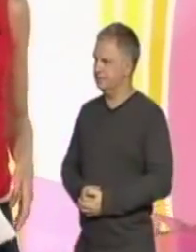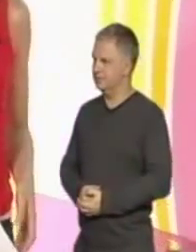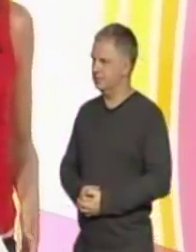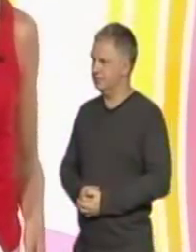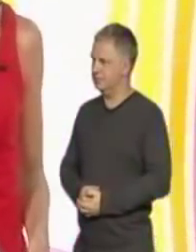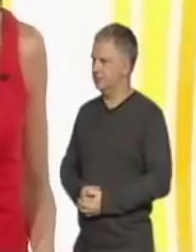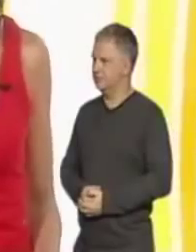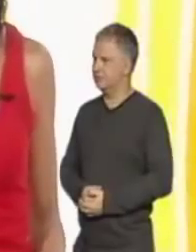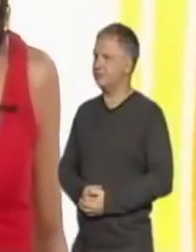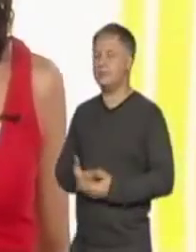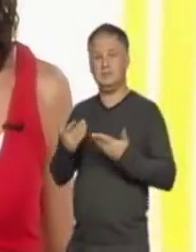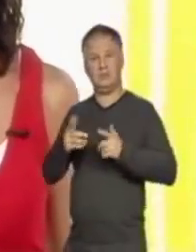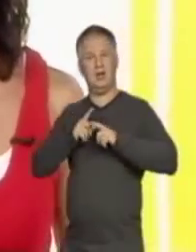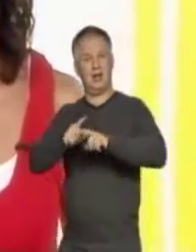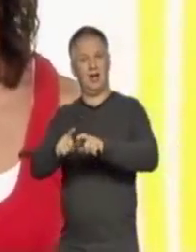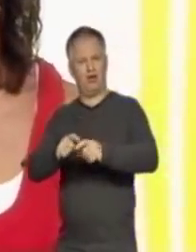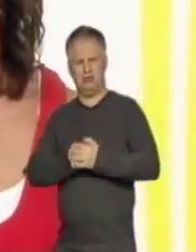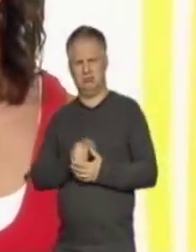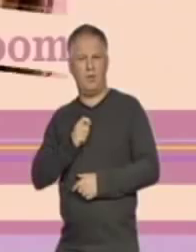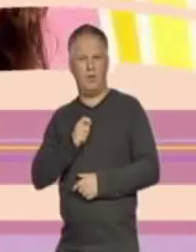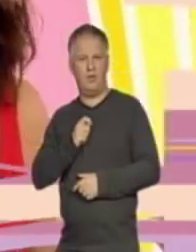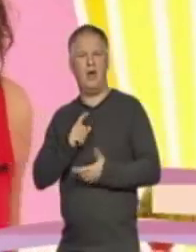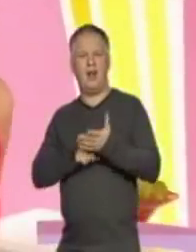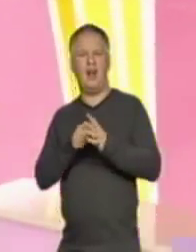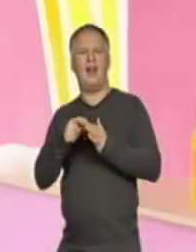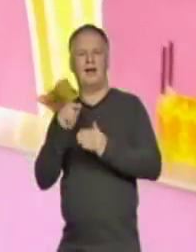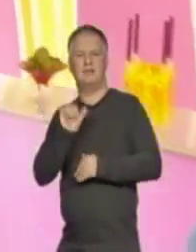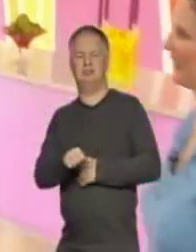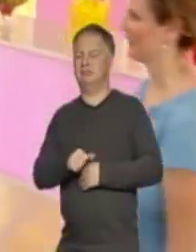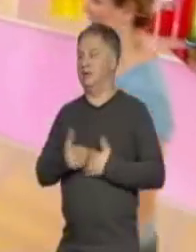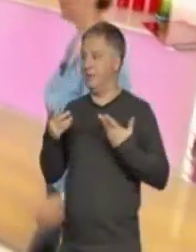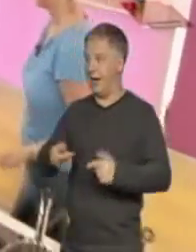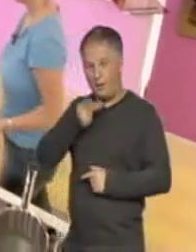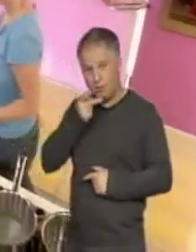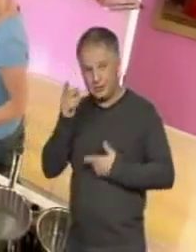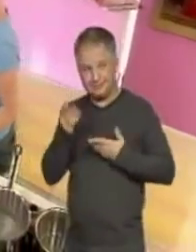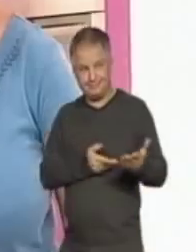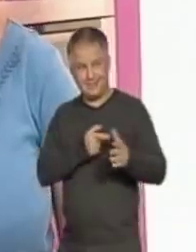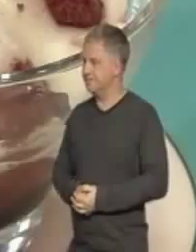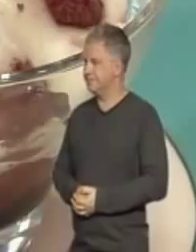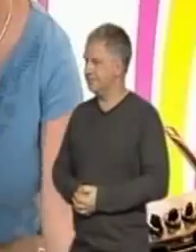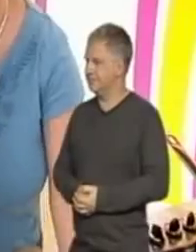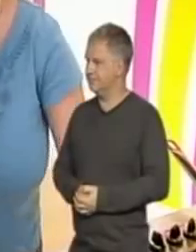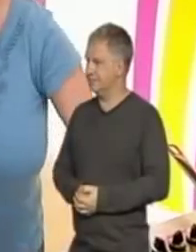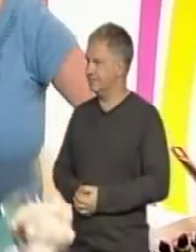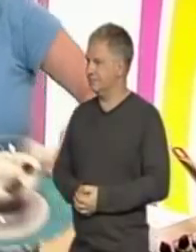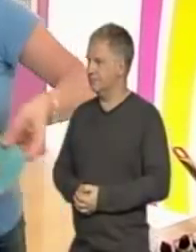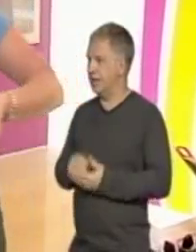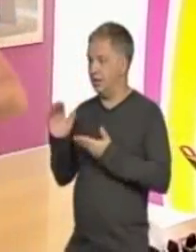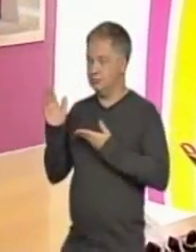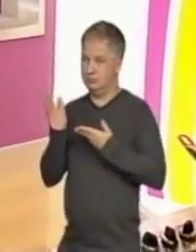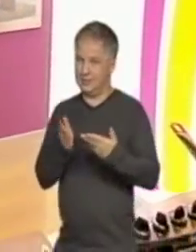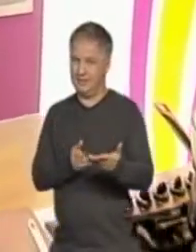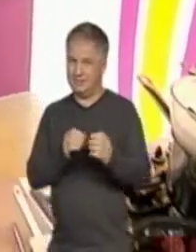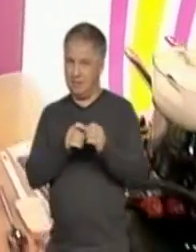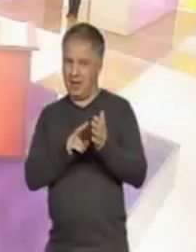our quest to find out what goes on in the mind of a top chef. OK, it's time for pudding. Over to you, Angela. Thank you. So now I'm going to take this to Beverly